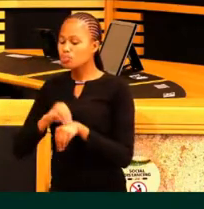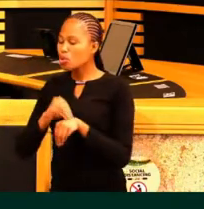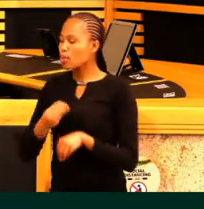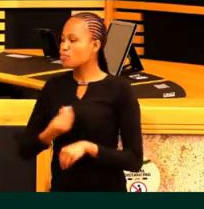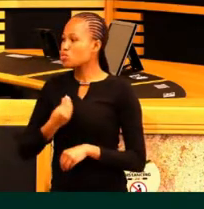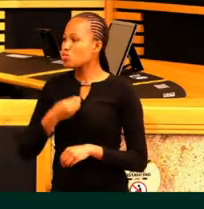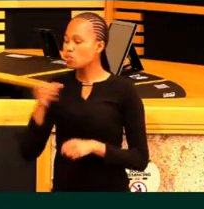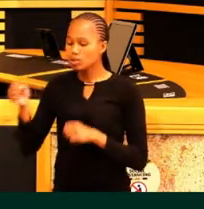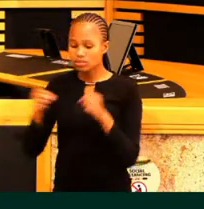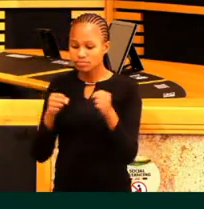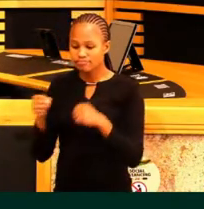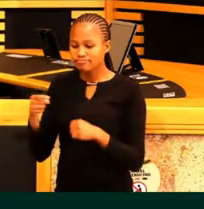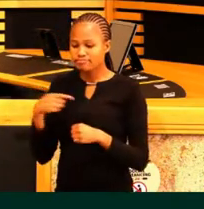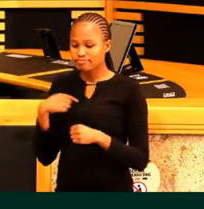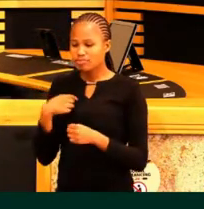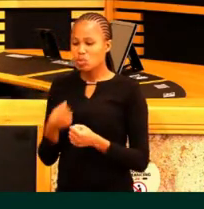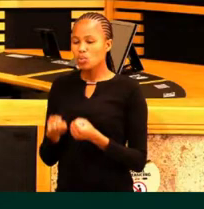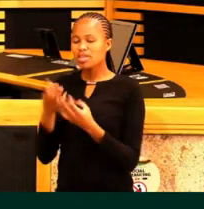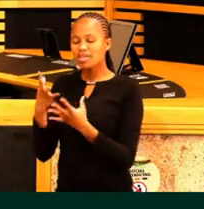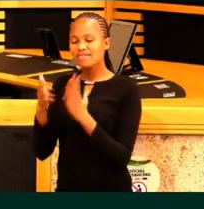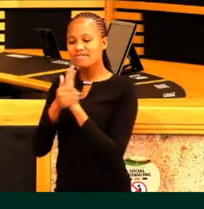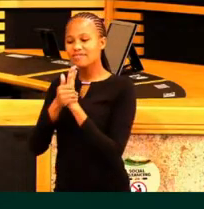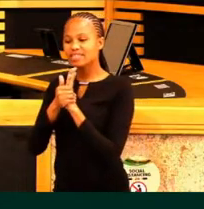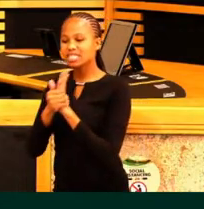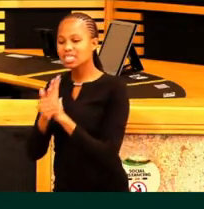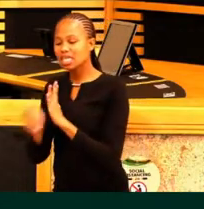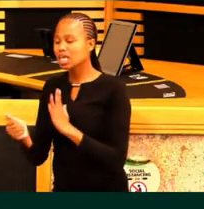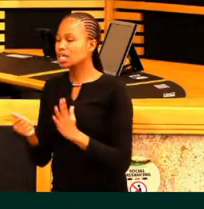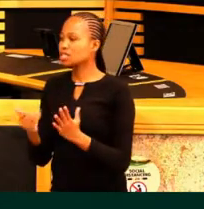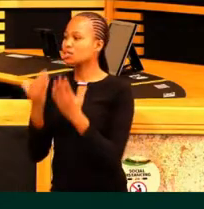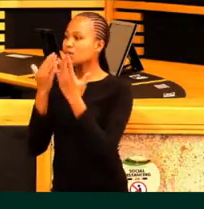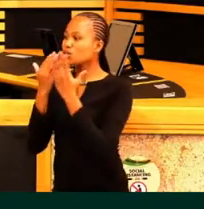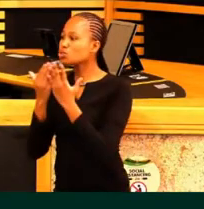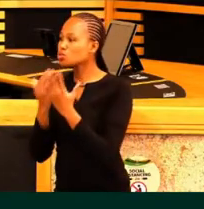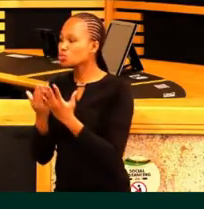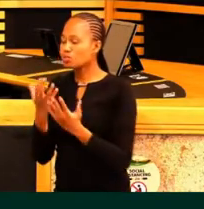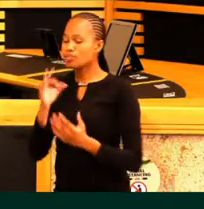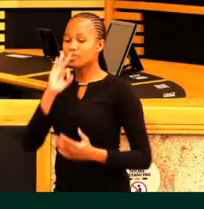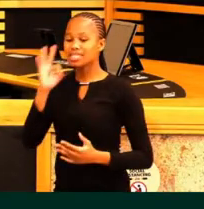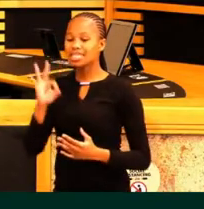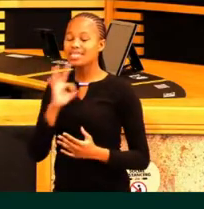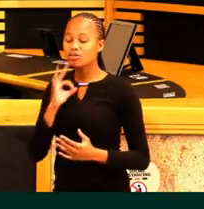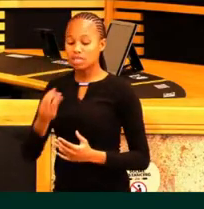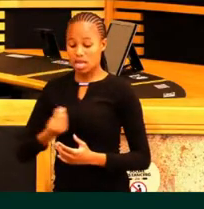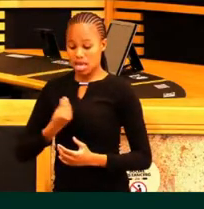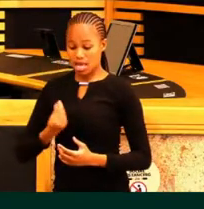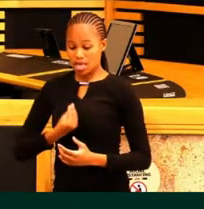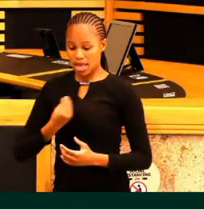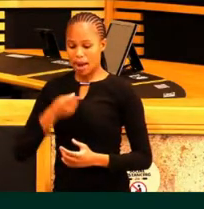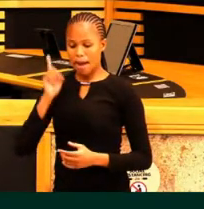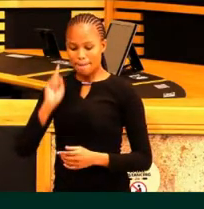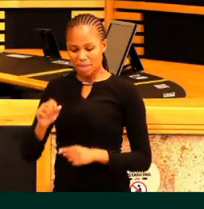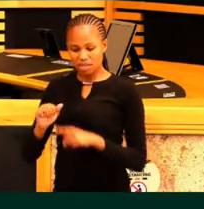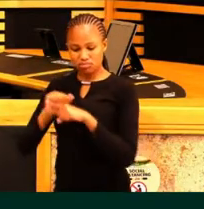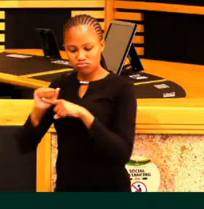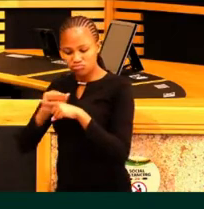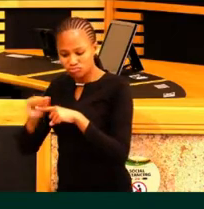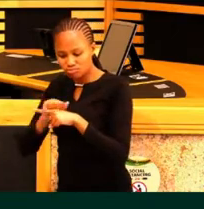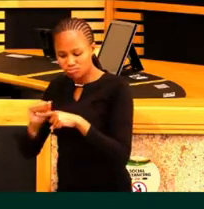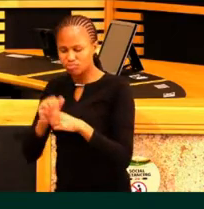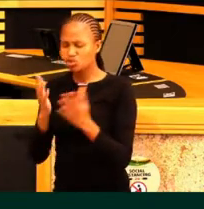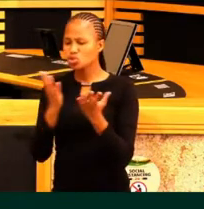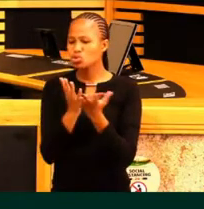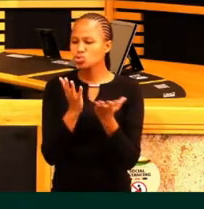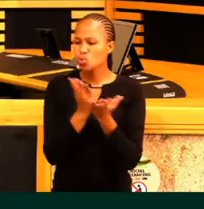the approach a skills institution that 3 000 young people must be trained Abba says